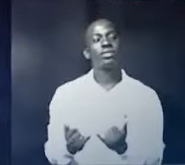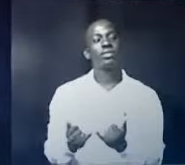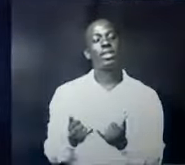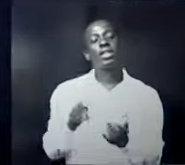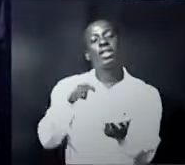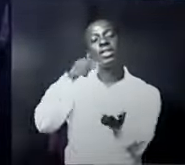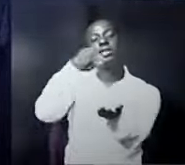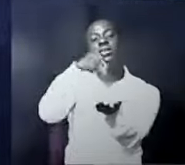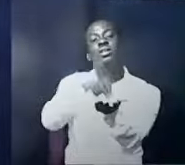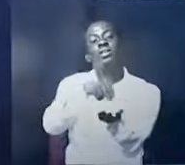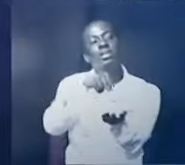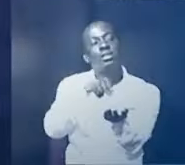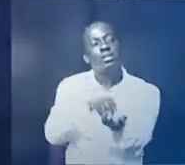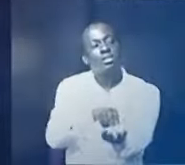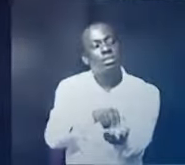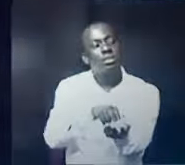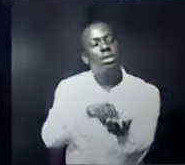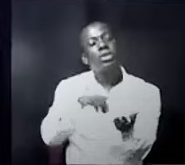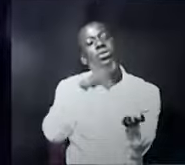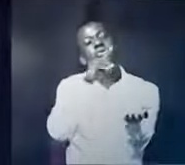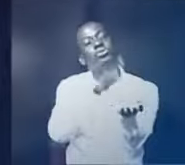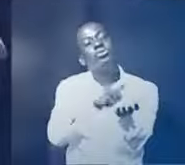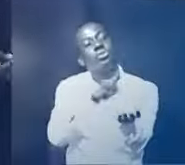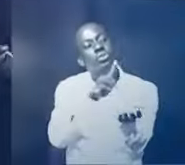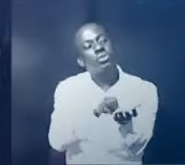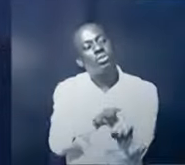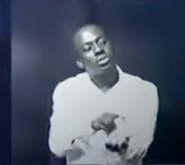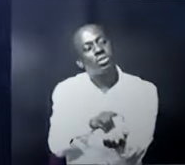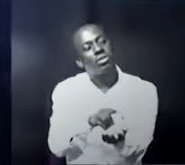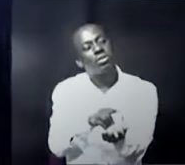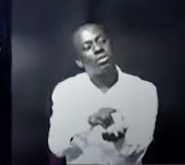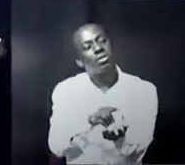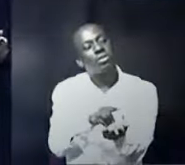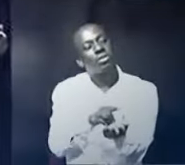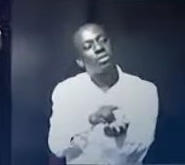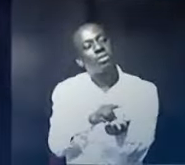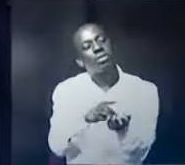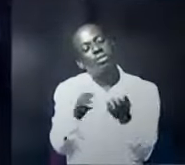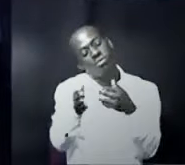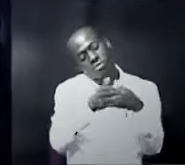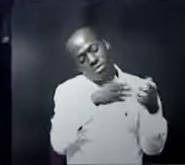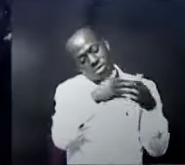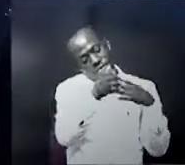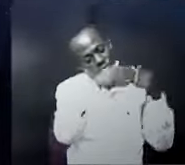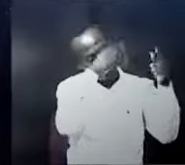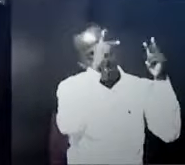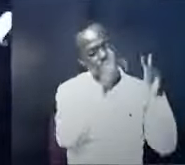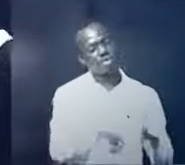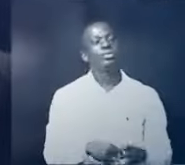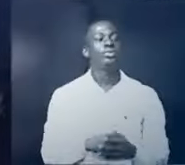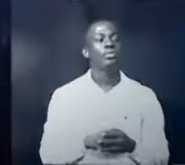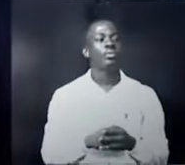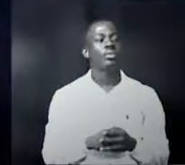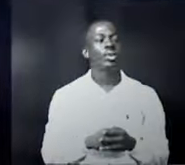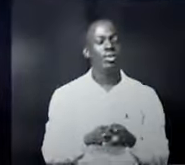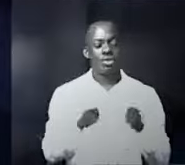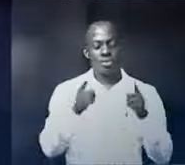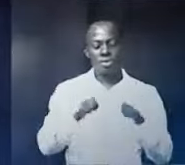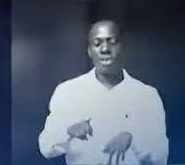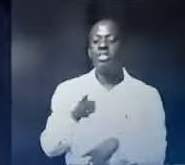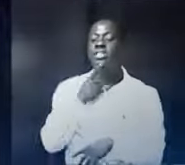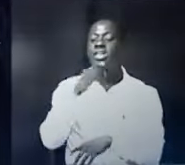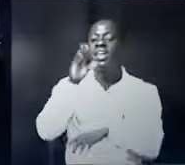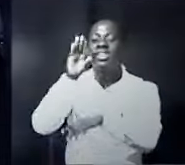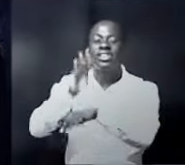nurses. Any are nurses for doctors. Doctor for every one of us. When we say the church,